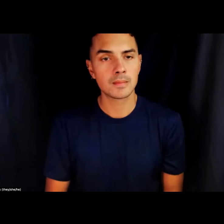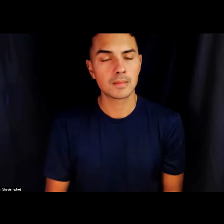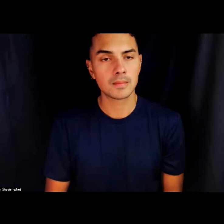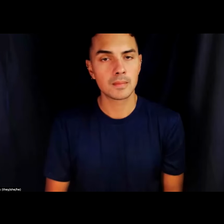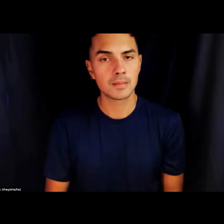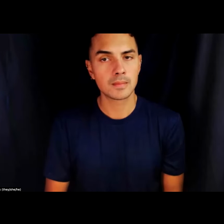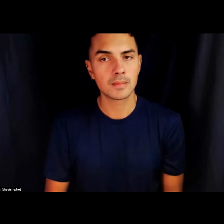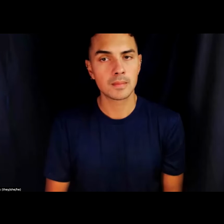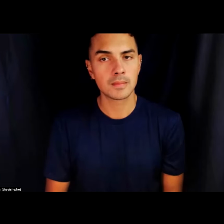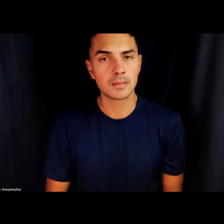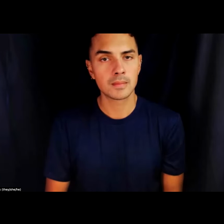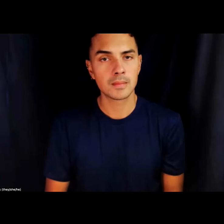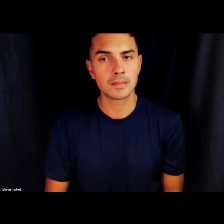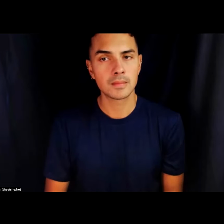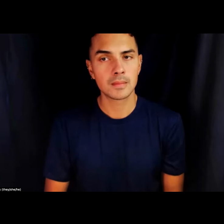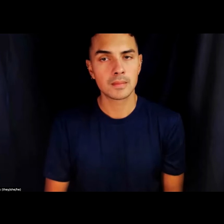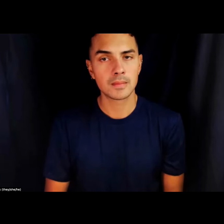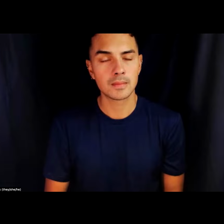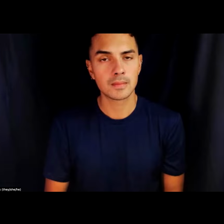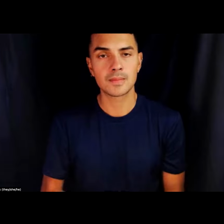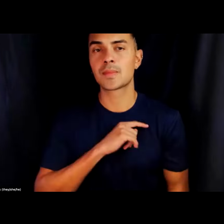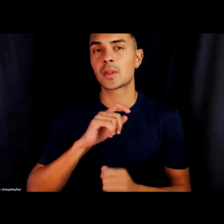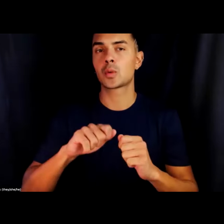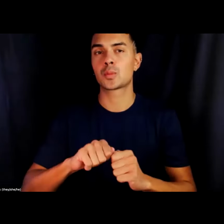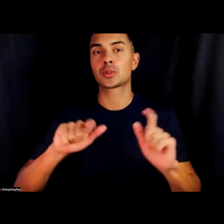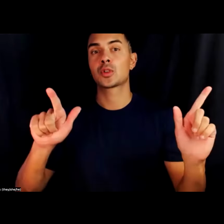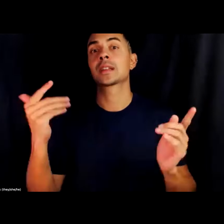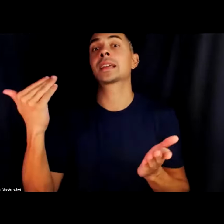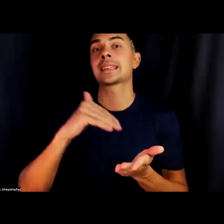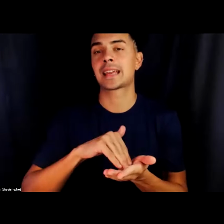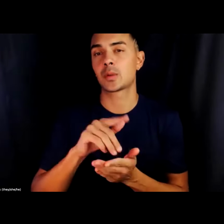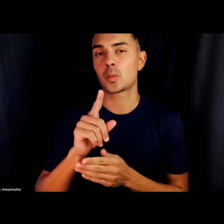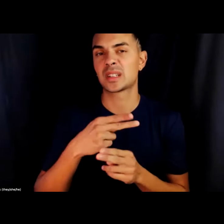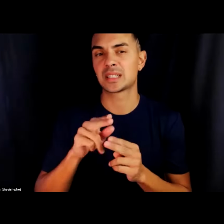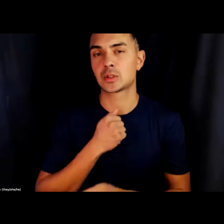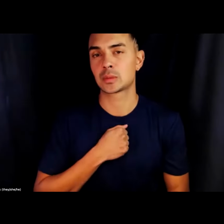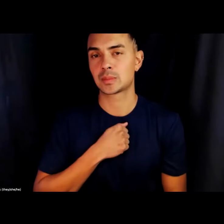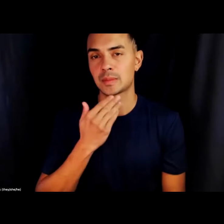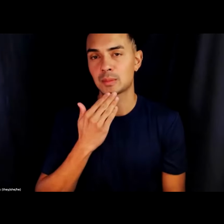A friend and Okay, I very just have to restart that the friend screen for suggested, one sec. Let's go to the hospital.